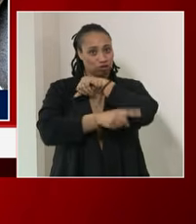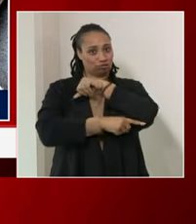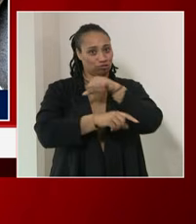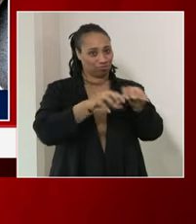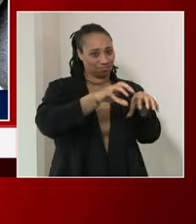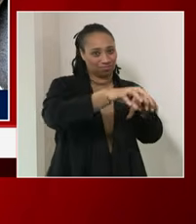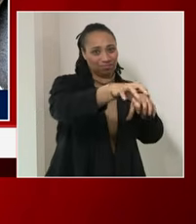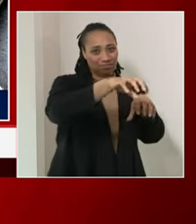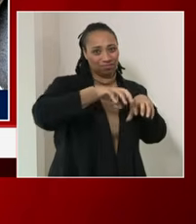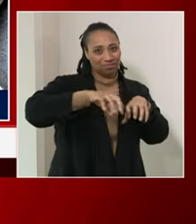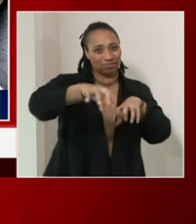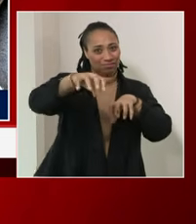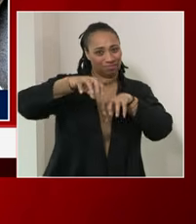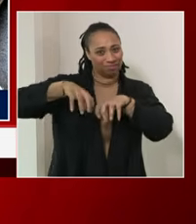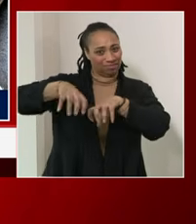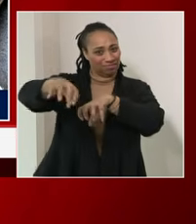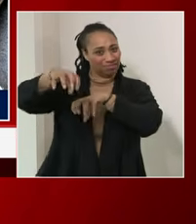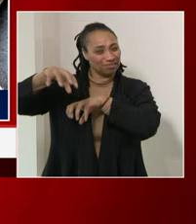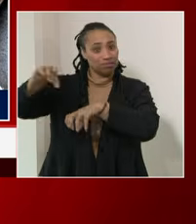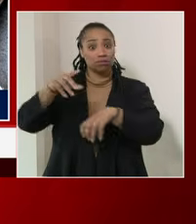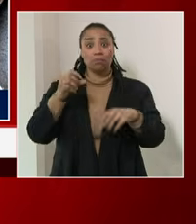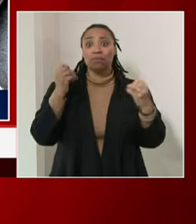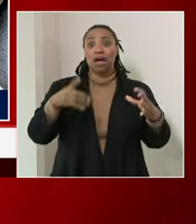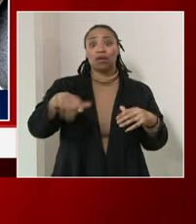to the residents.